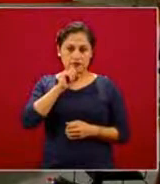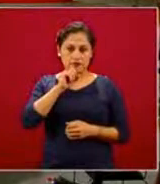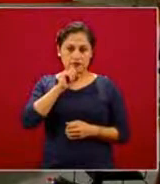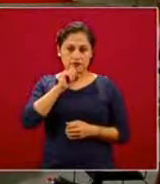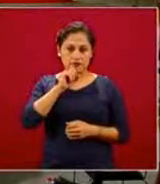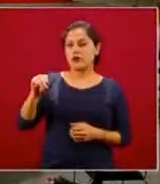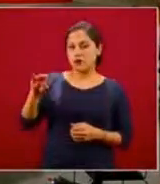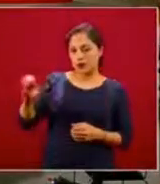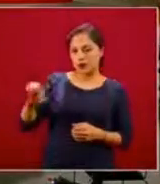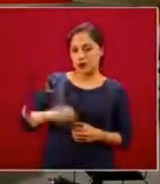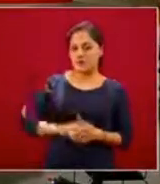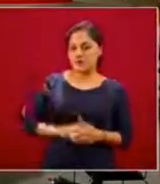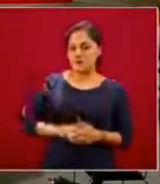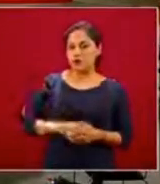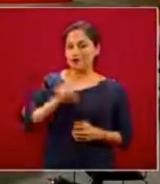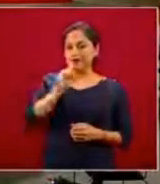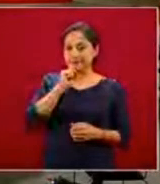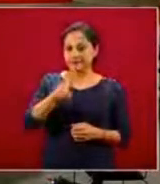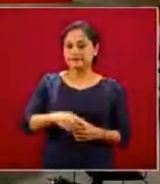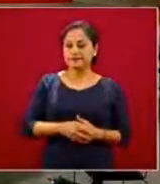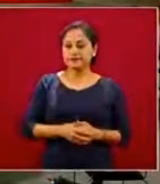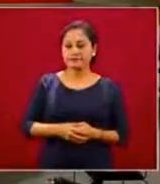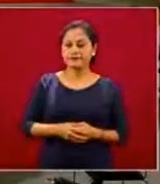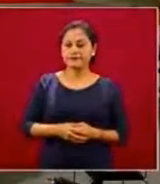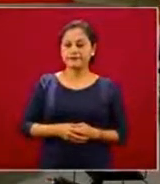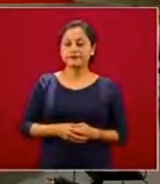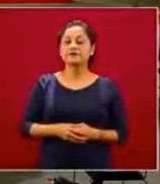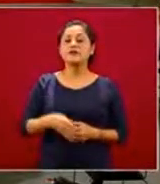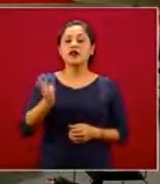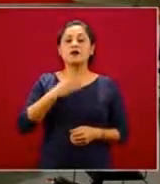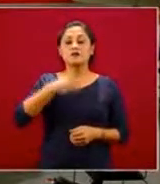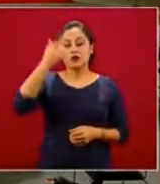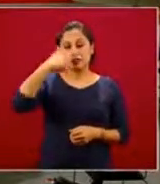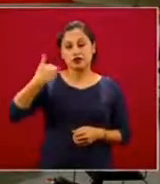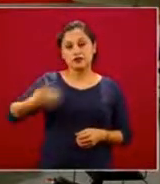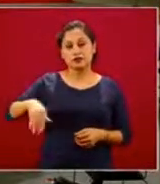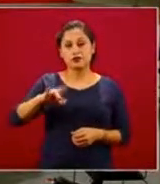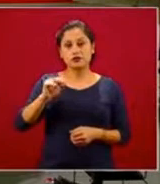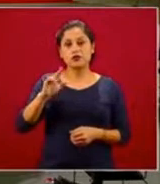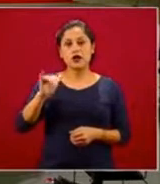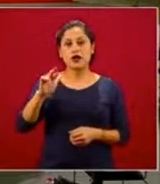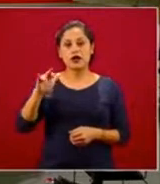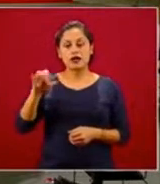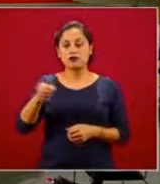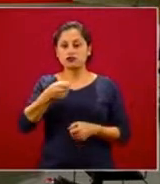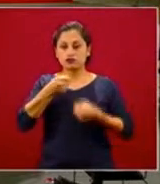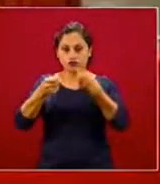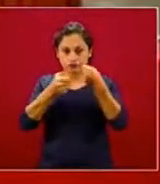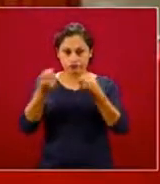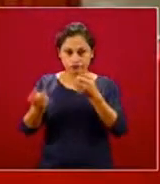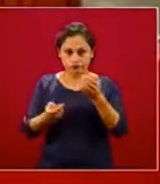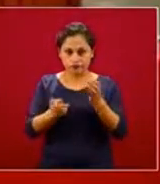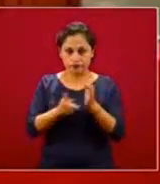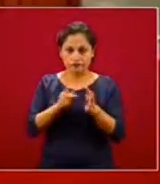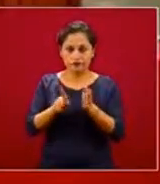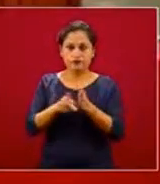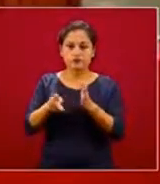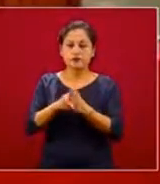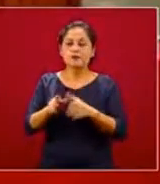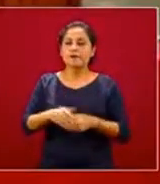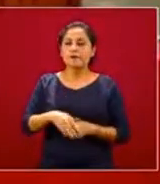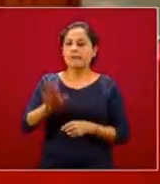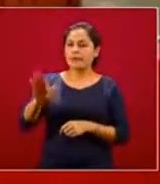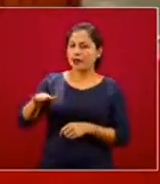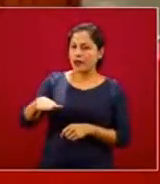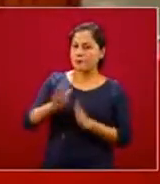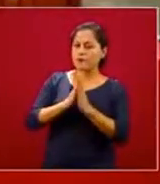Nuria Fernández. and then Daniela Pastrana. Buenas noches, Juan Carlos Machado, reportero. Si pudiera comentarnos